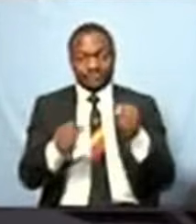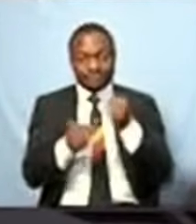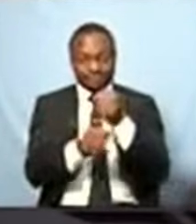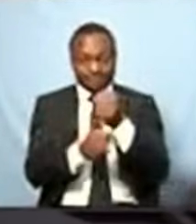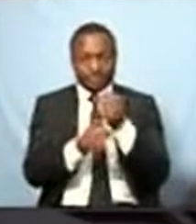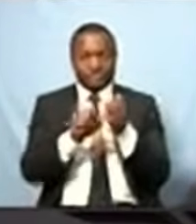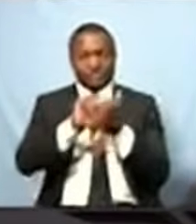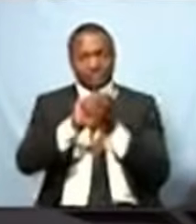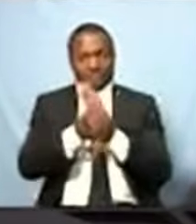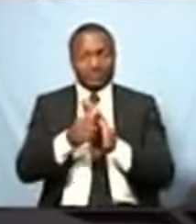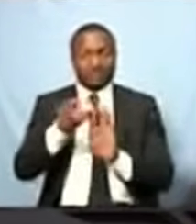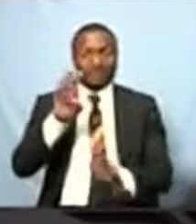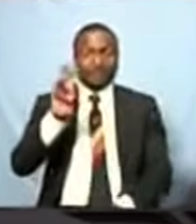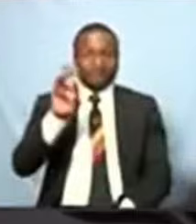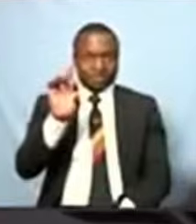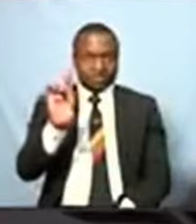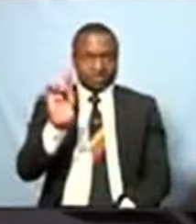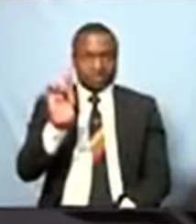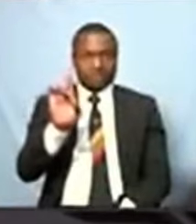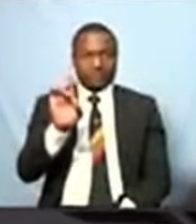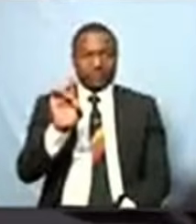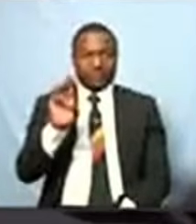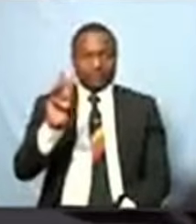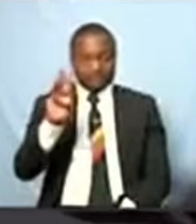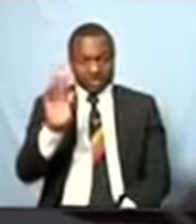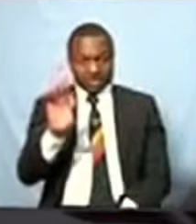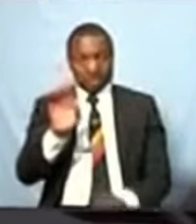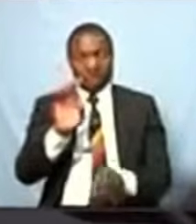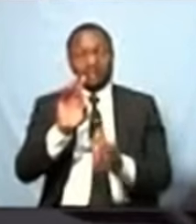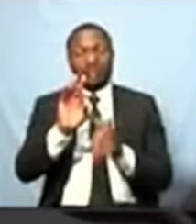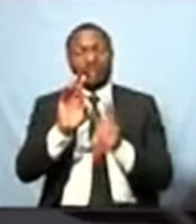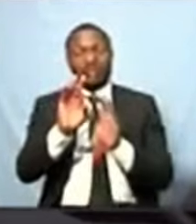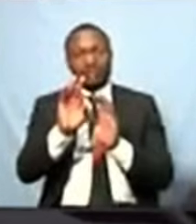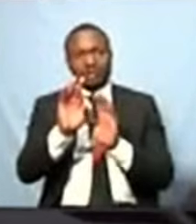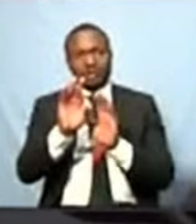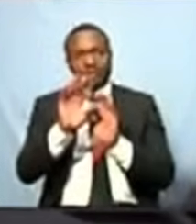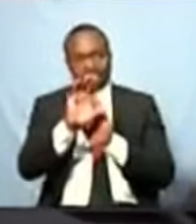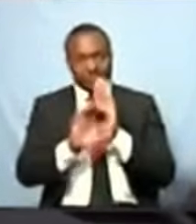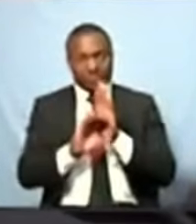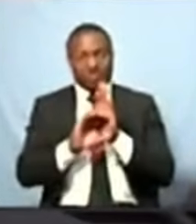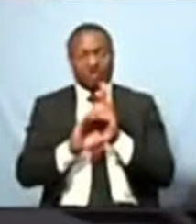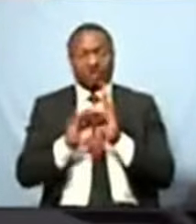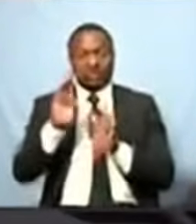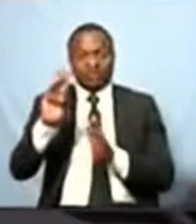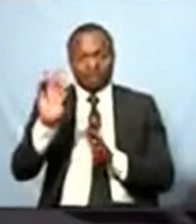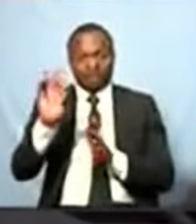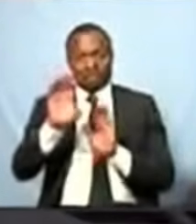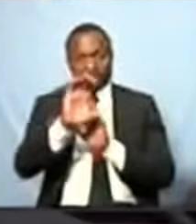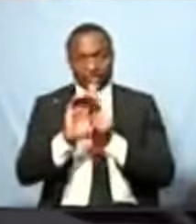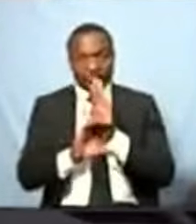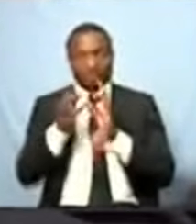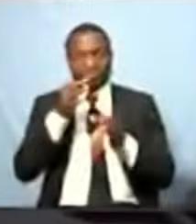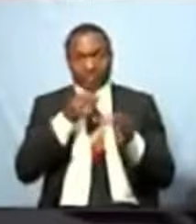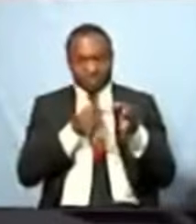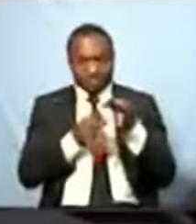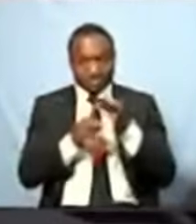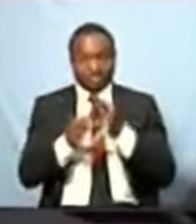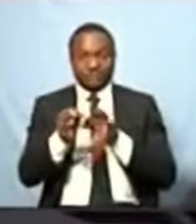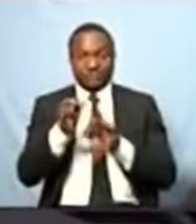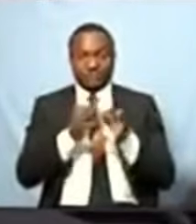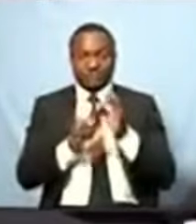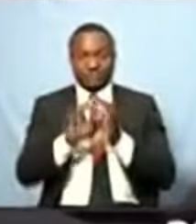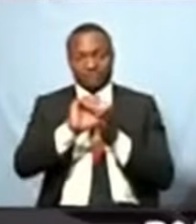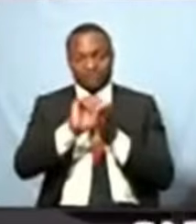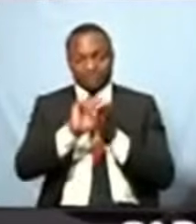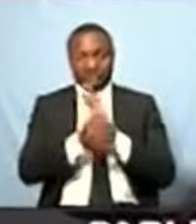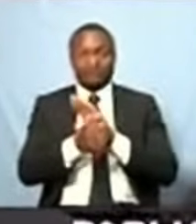of Article 69 of the Constitution. The new Article 69 should explain how the repealed Article